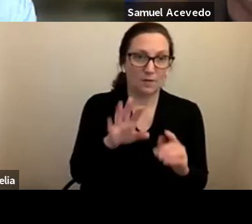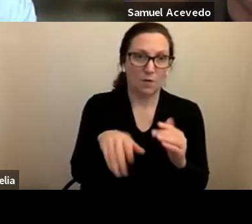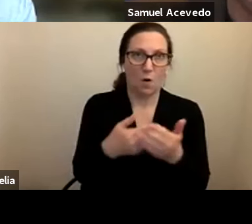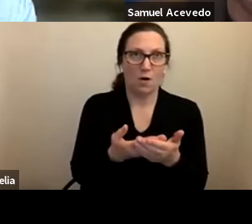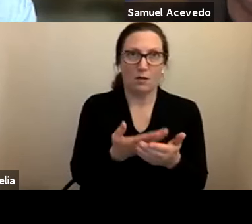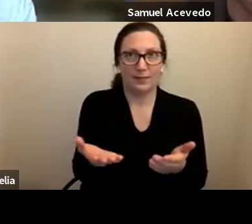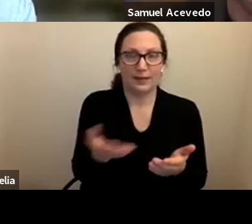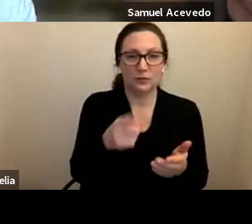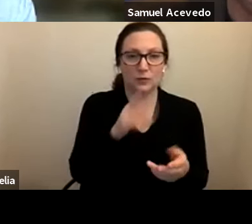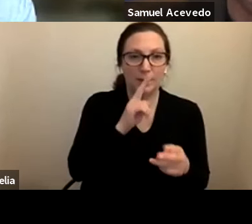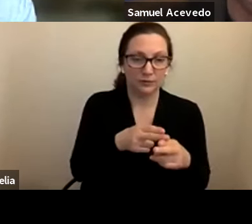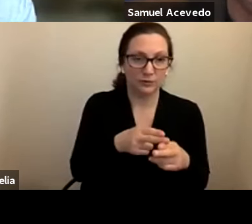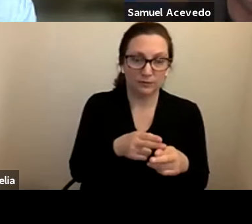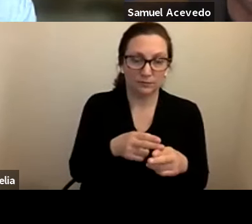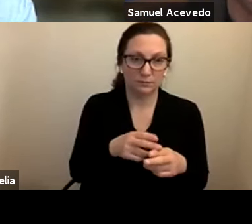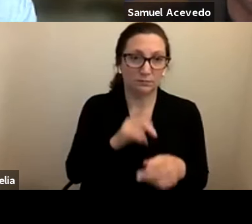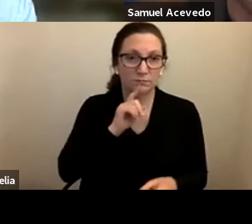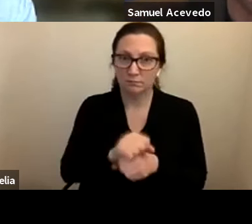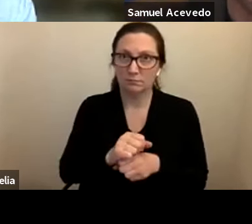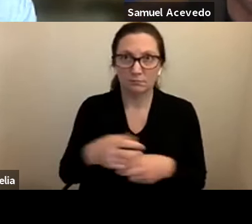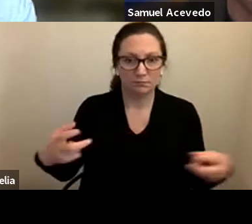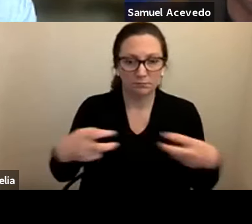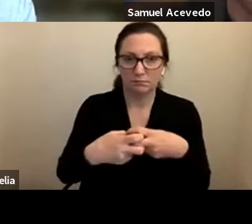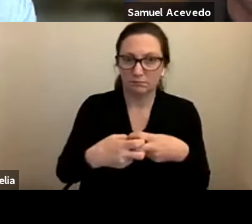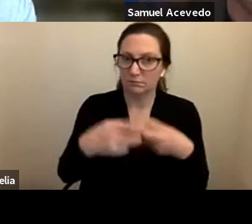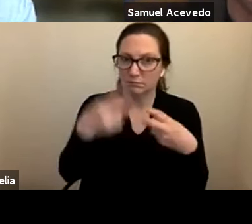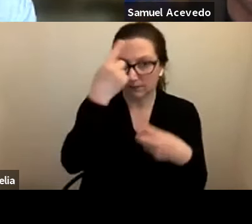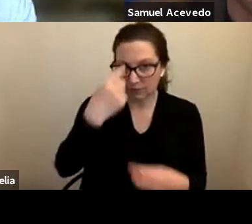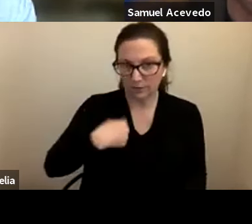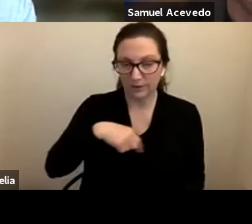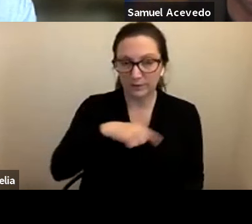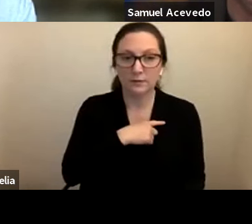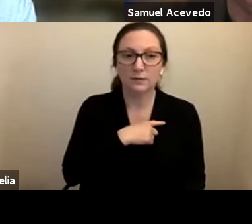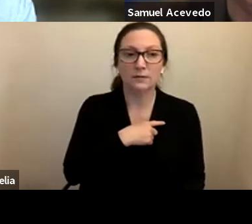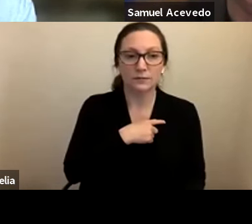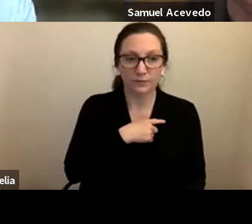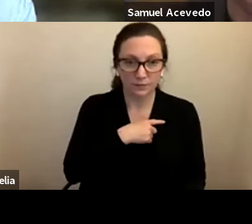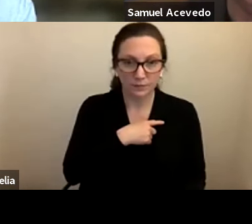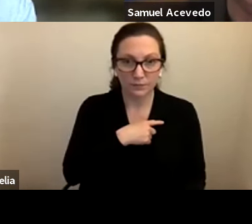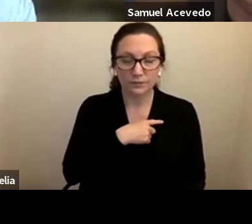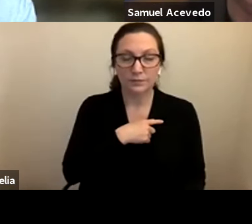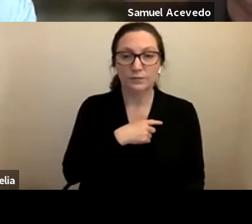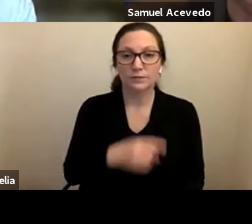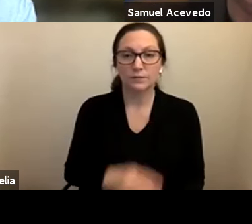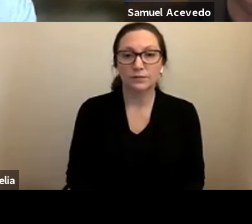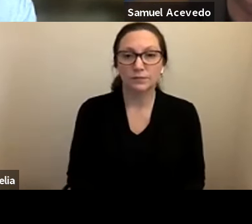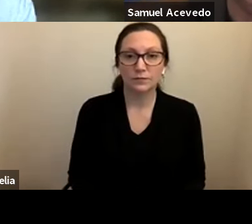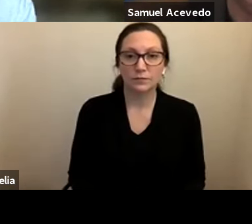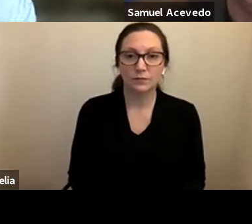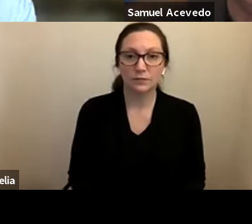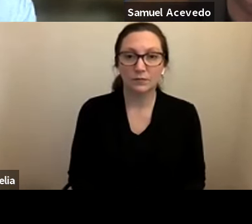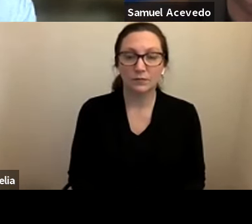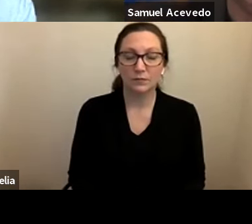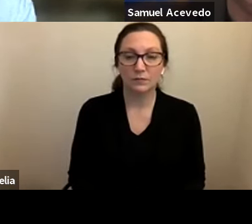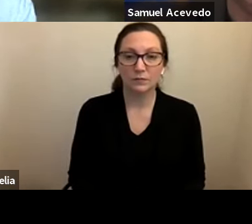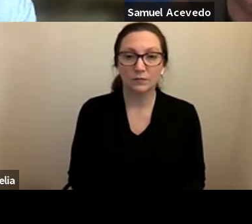This is truly a dilemma for us because we are also operating in an